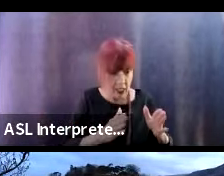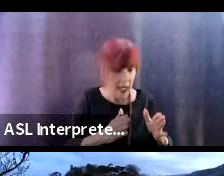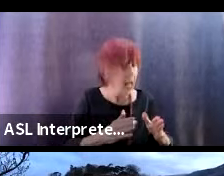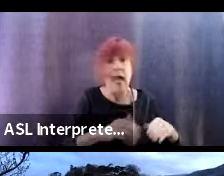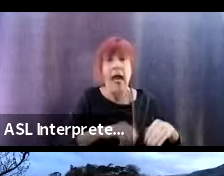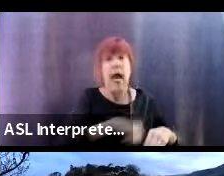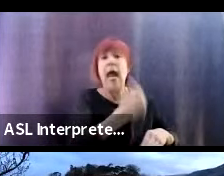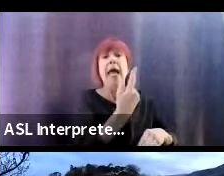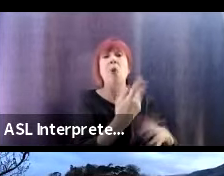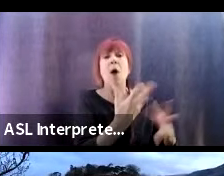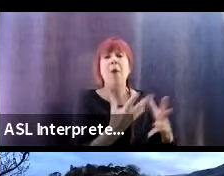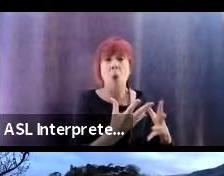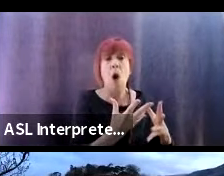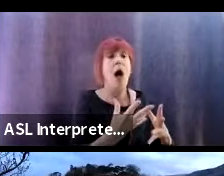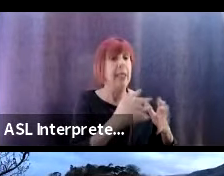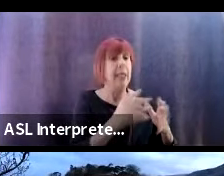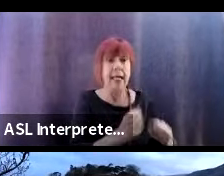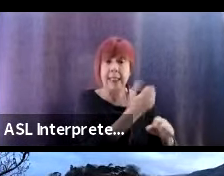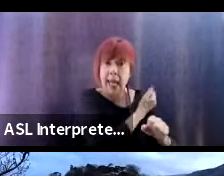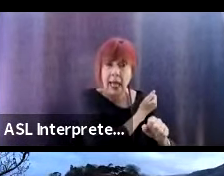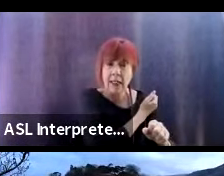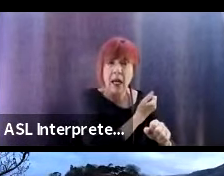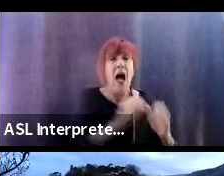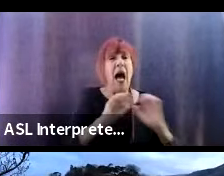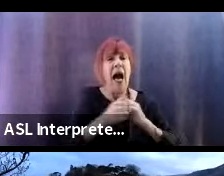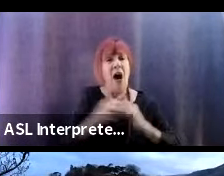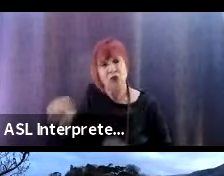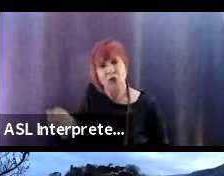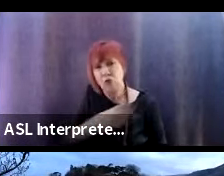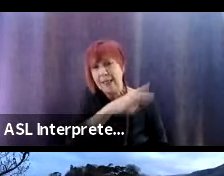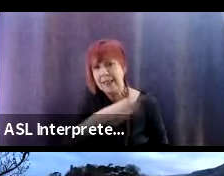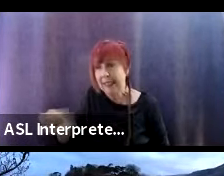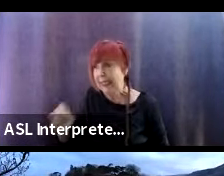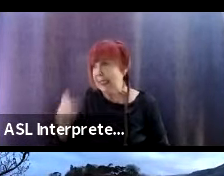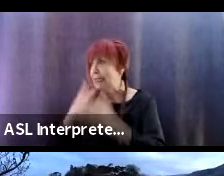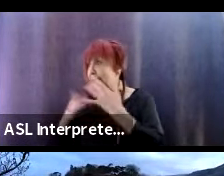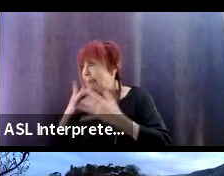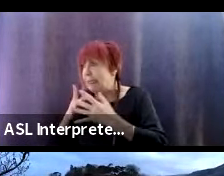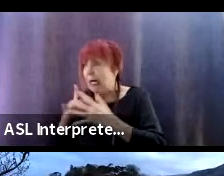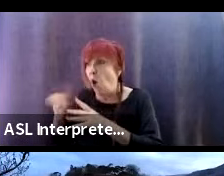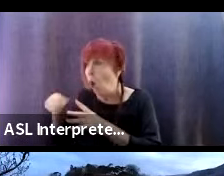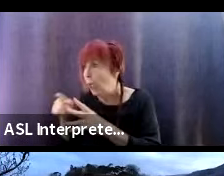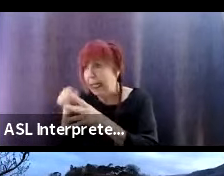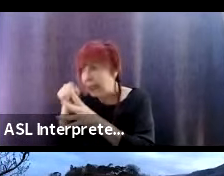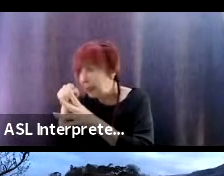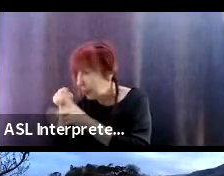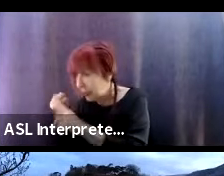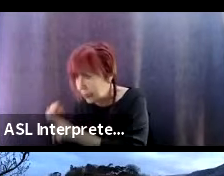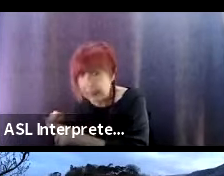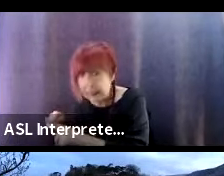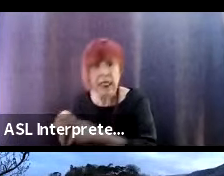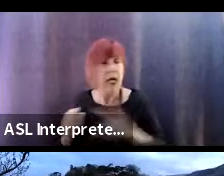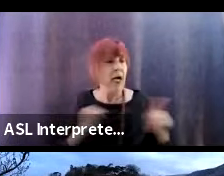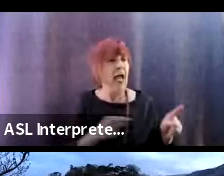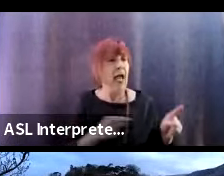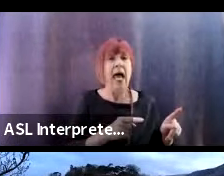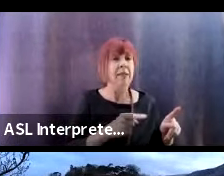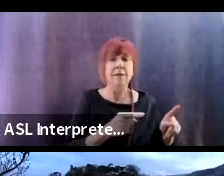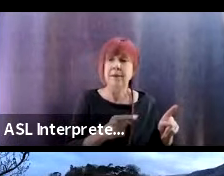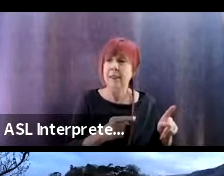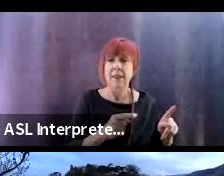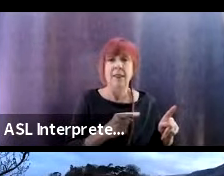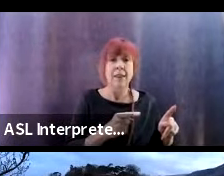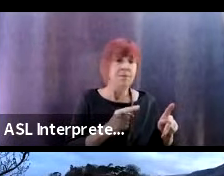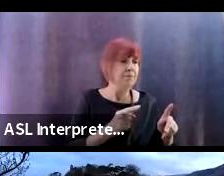who's eligible to get the vaccine, and it's all about supply. So what are the projections between now and the end of May to get